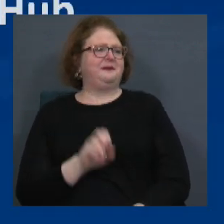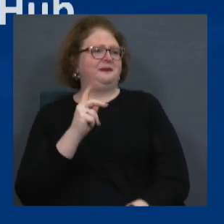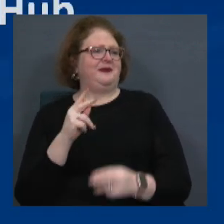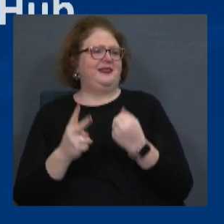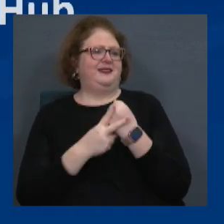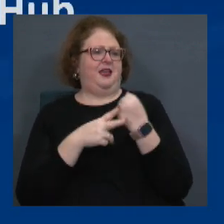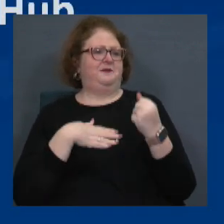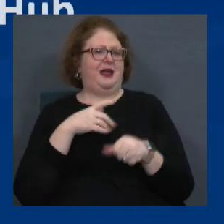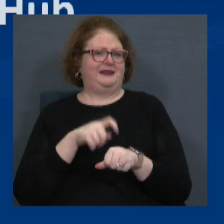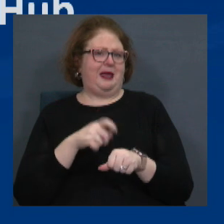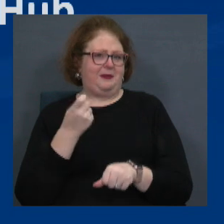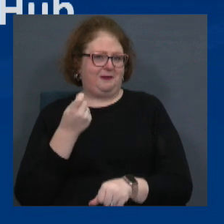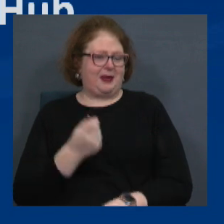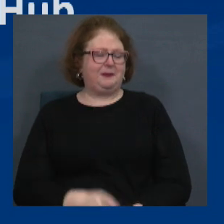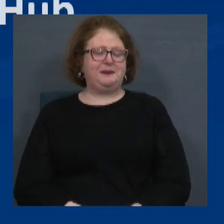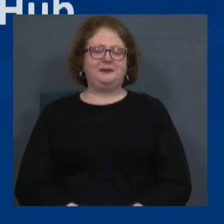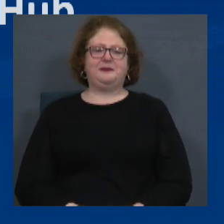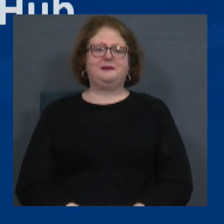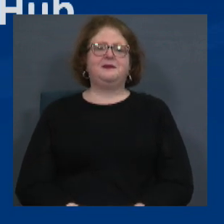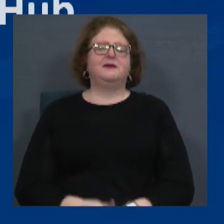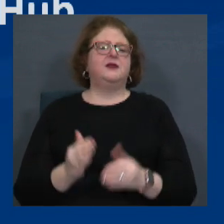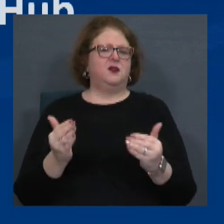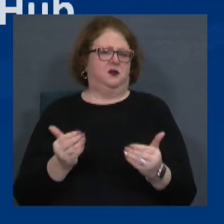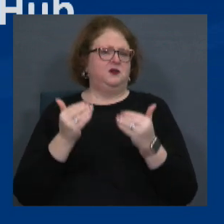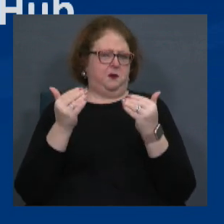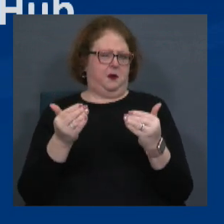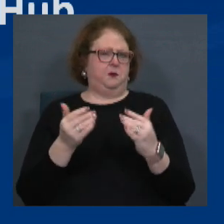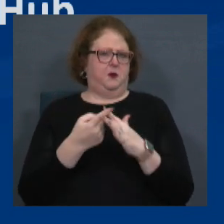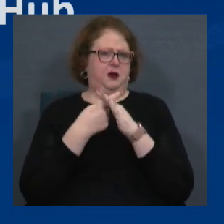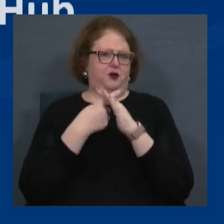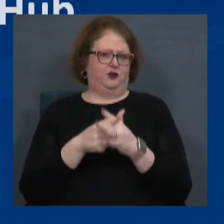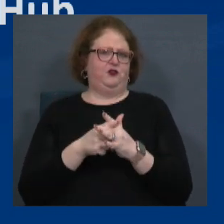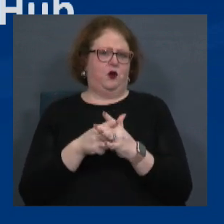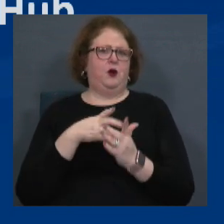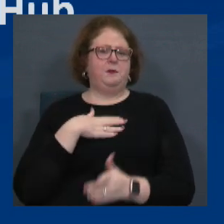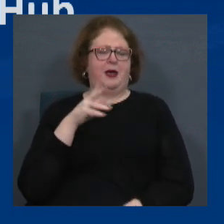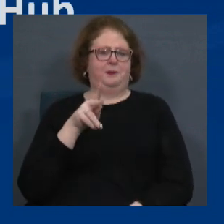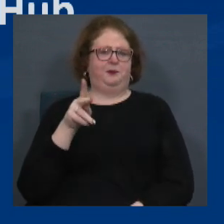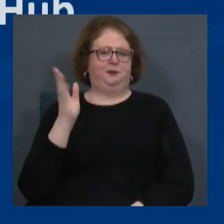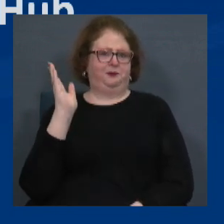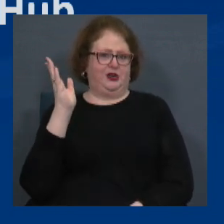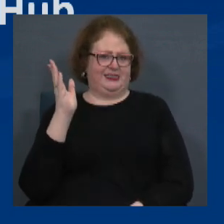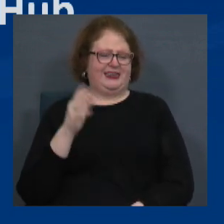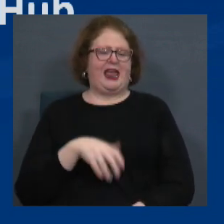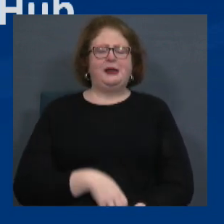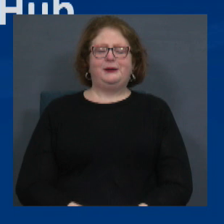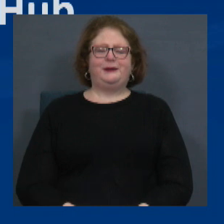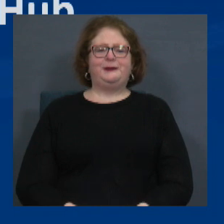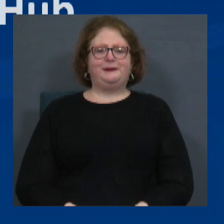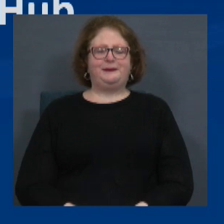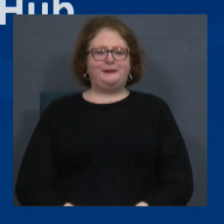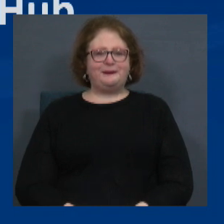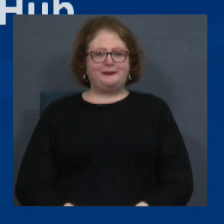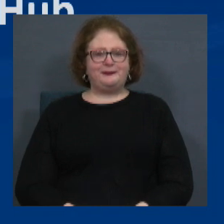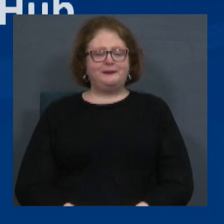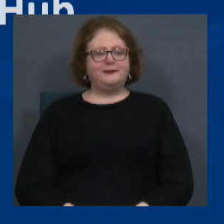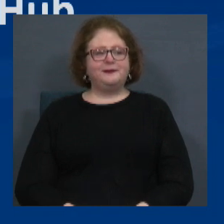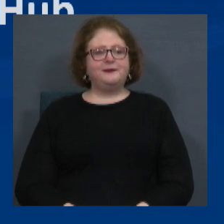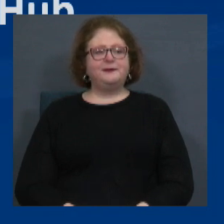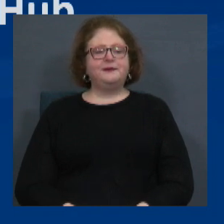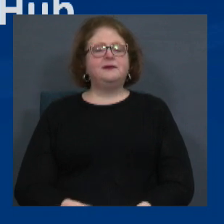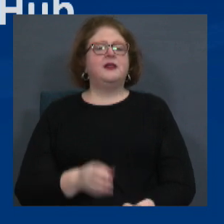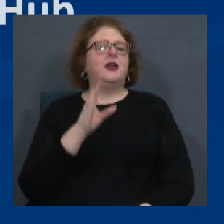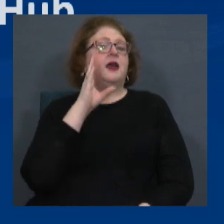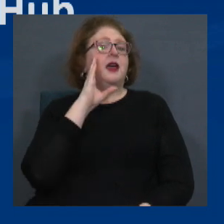little time. I'm going to dive right into this presentation, and I do want to acknowledge in just a